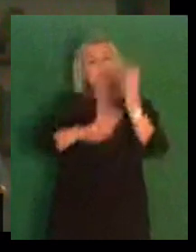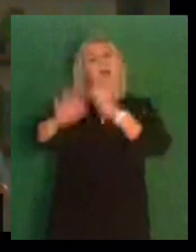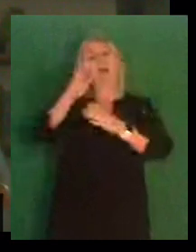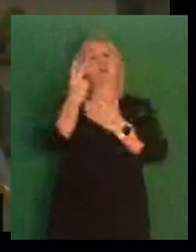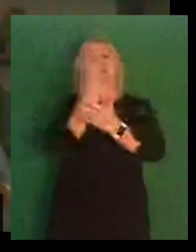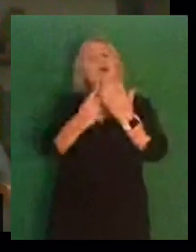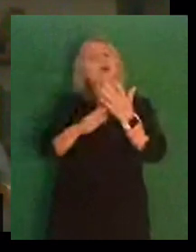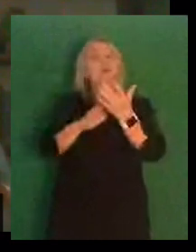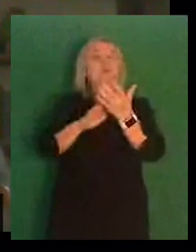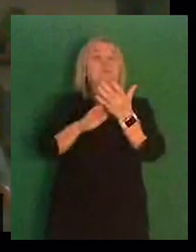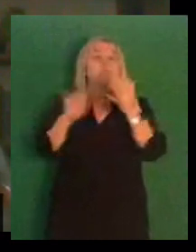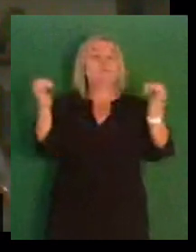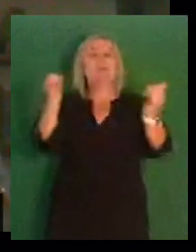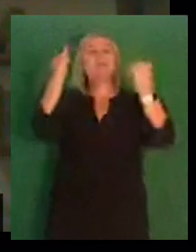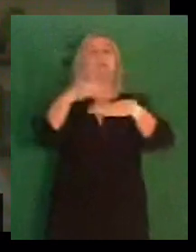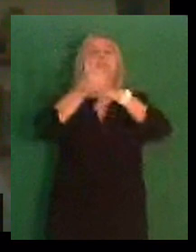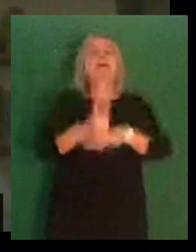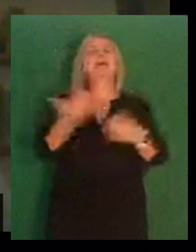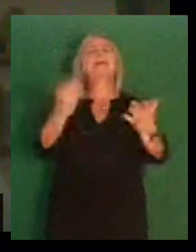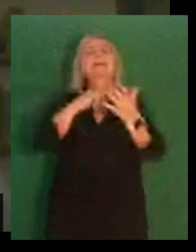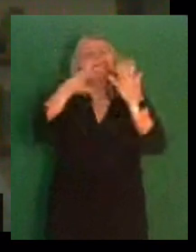Africa, and it's